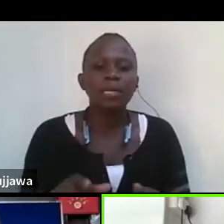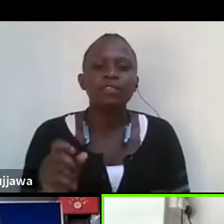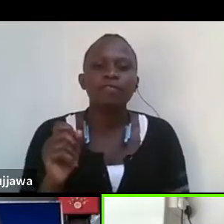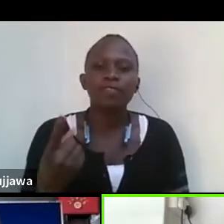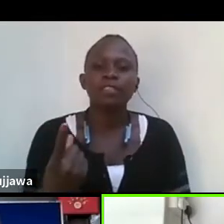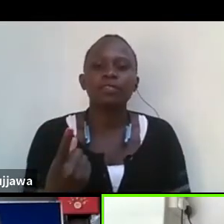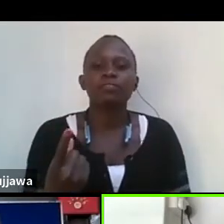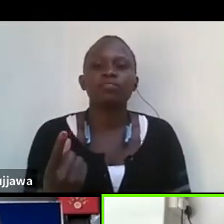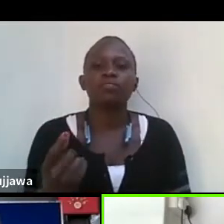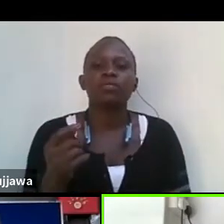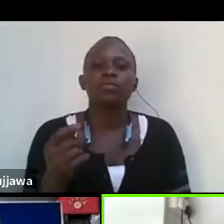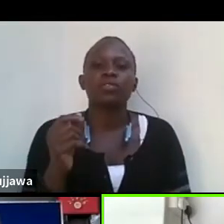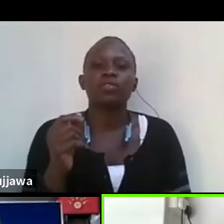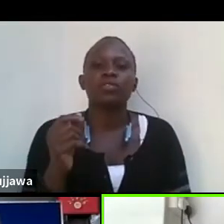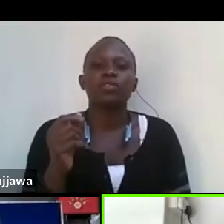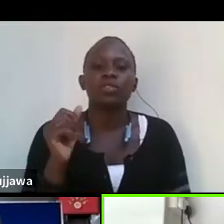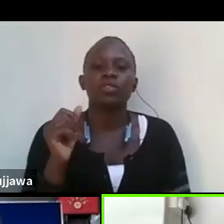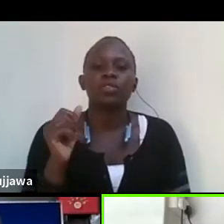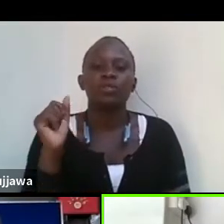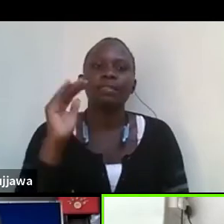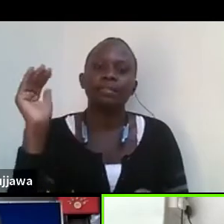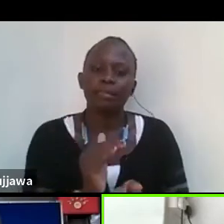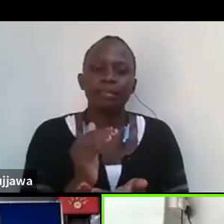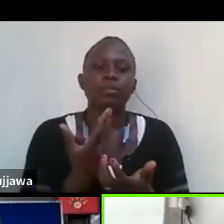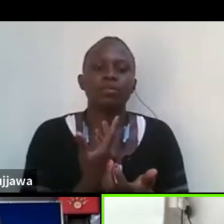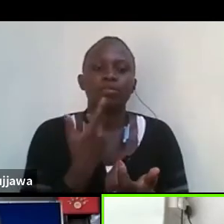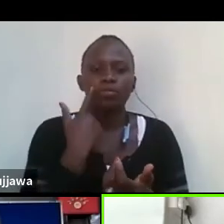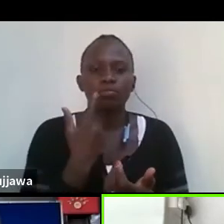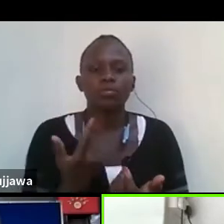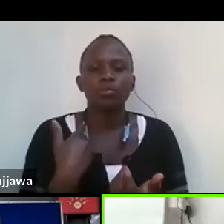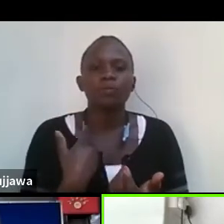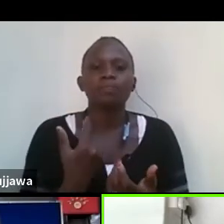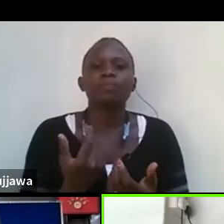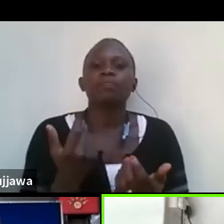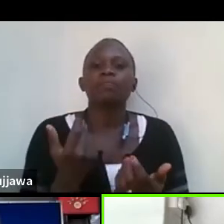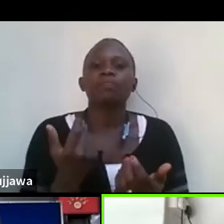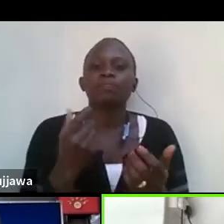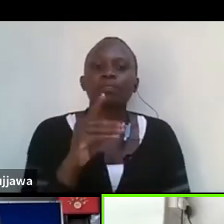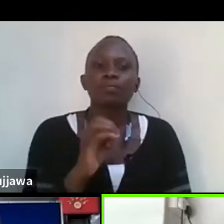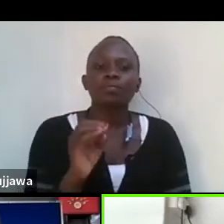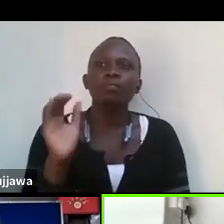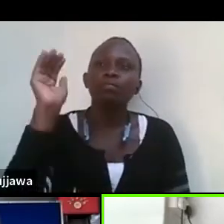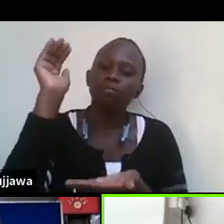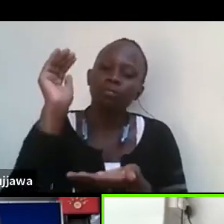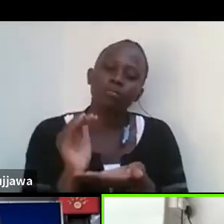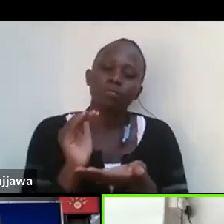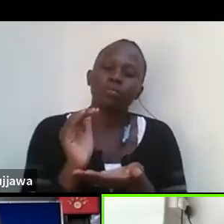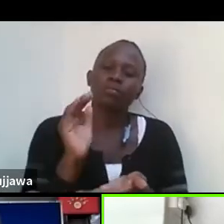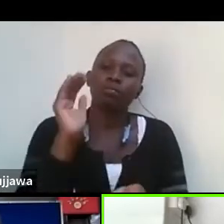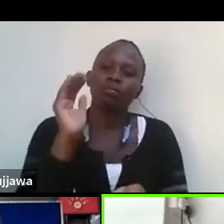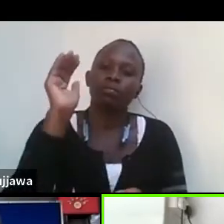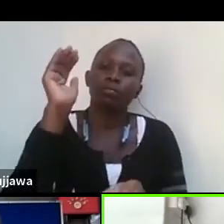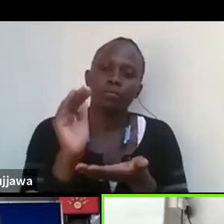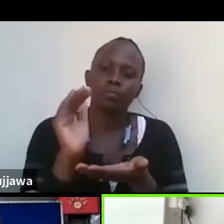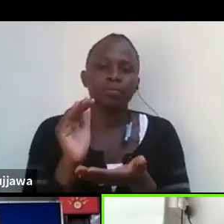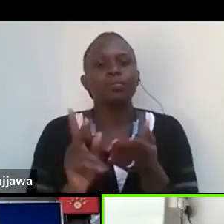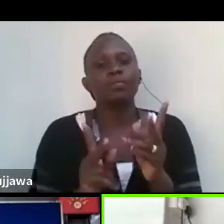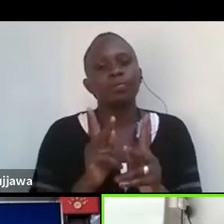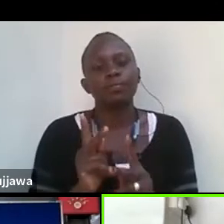scaled down. We came up with the decongestion plan on how can we optimize operations with